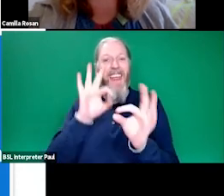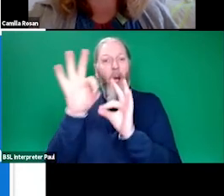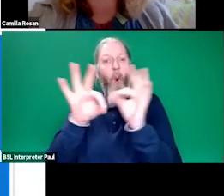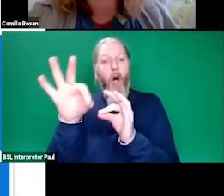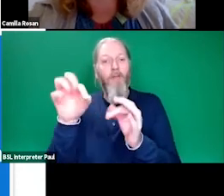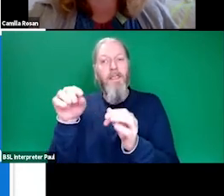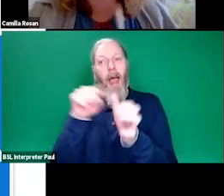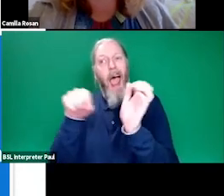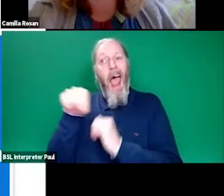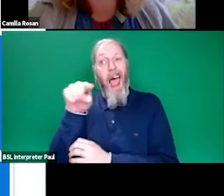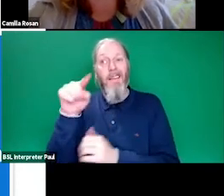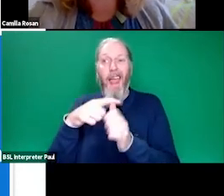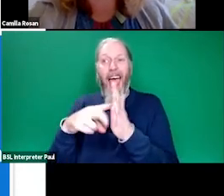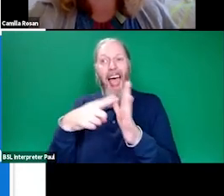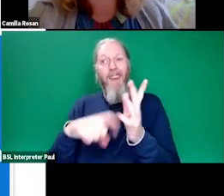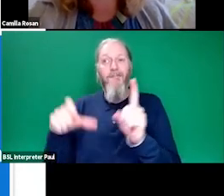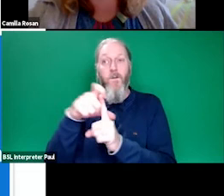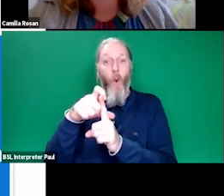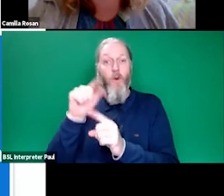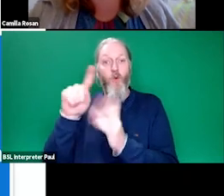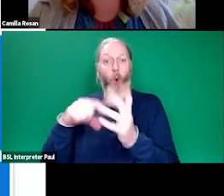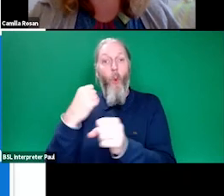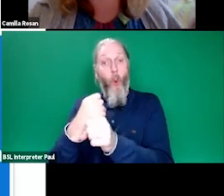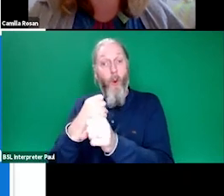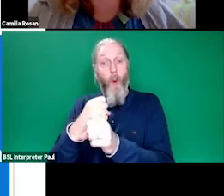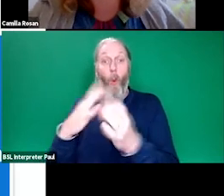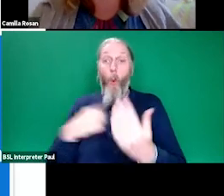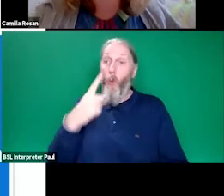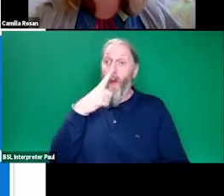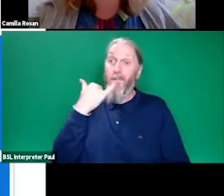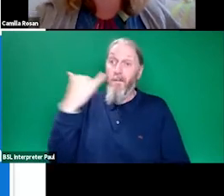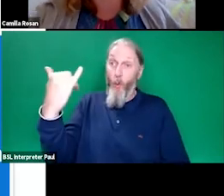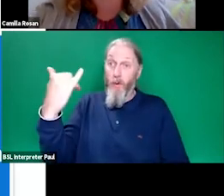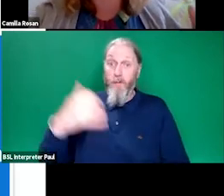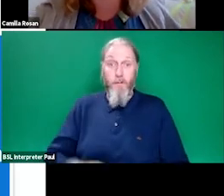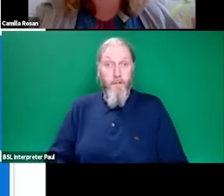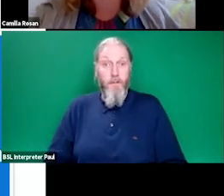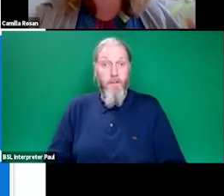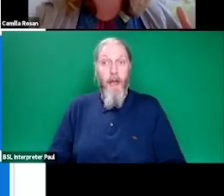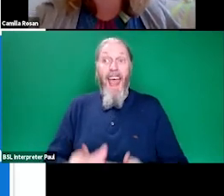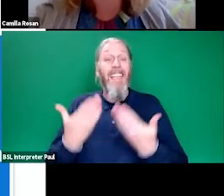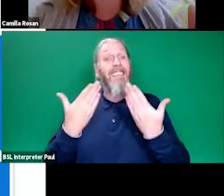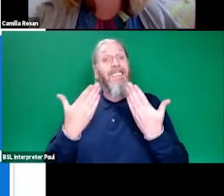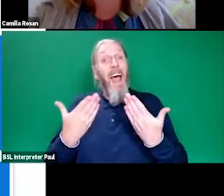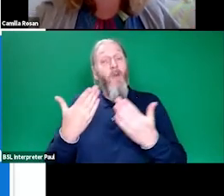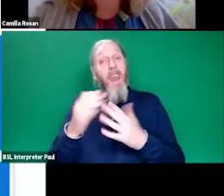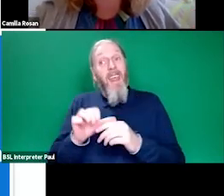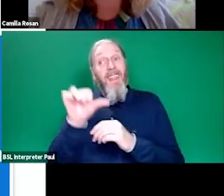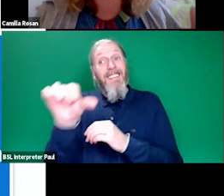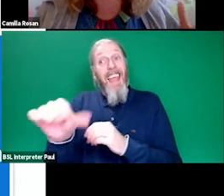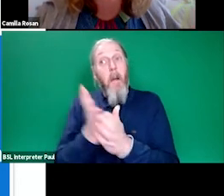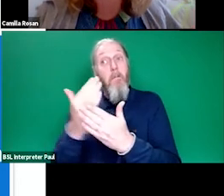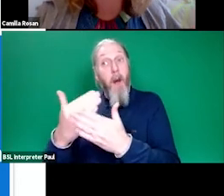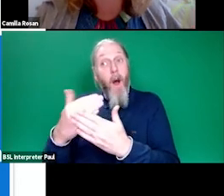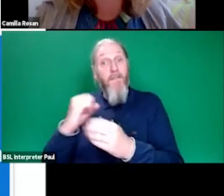ncfhinquiries@annafreud.org, or our telephone line. And I guess particularly now we're moving into the next stage of our work, which is the